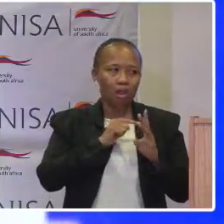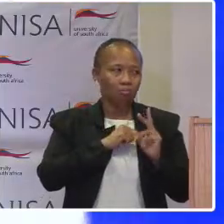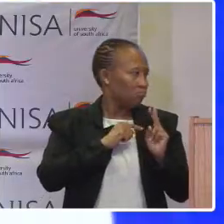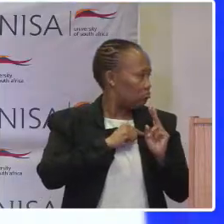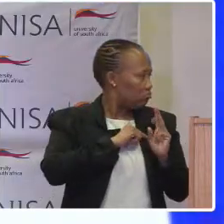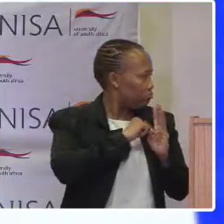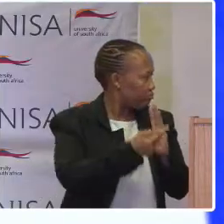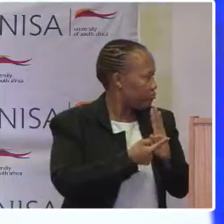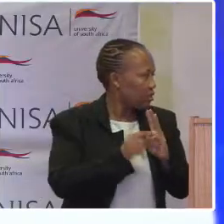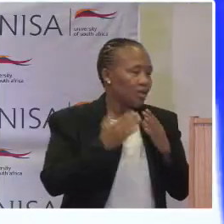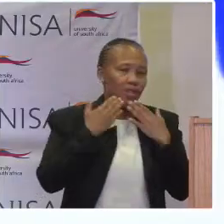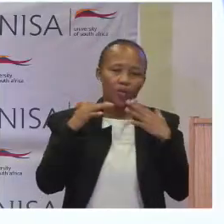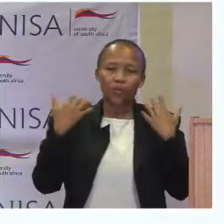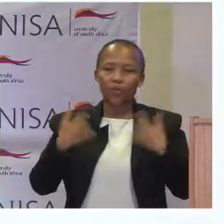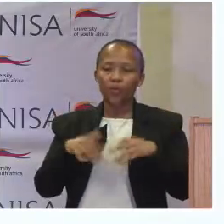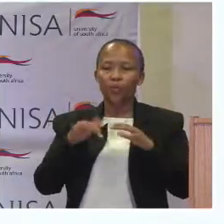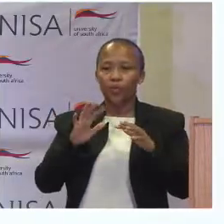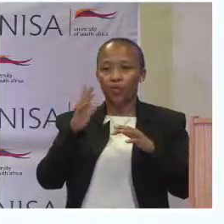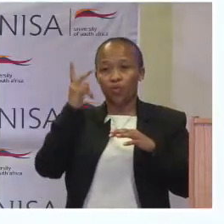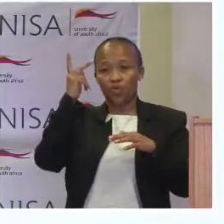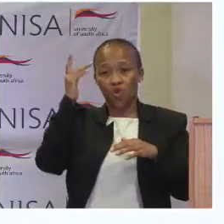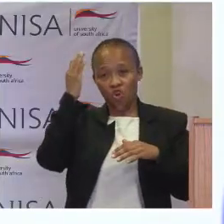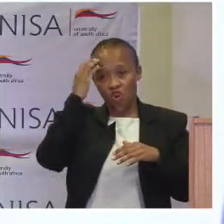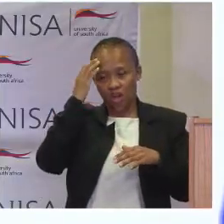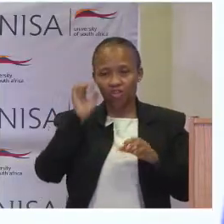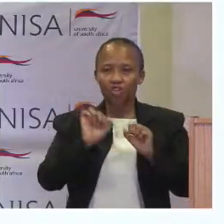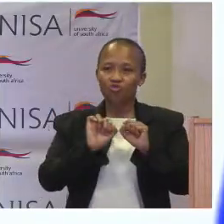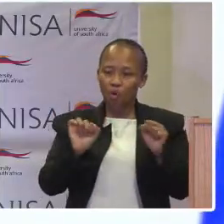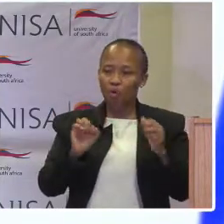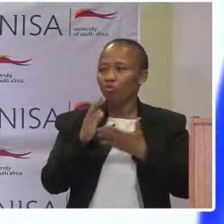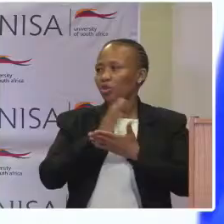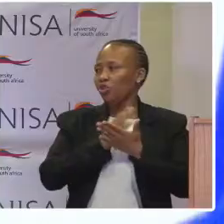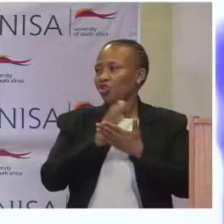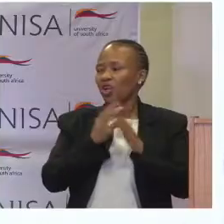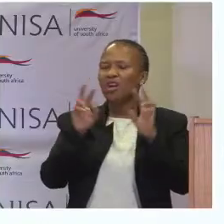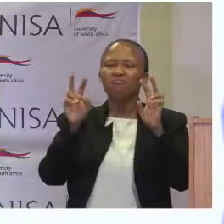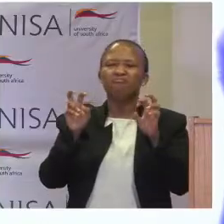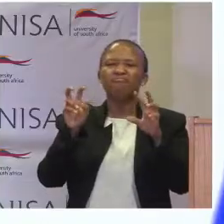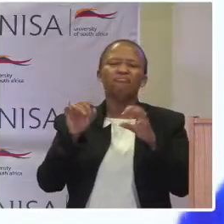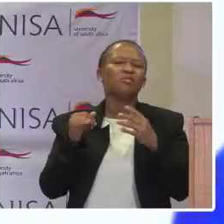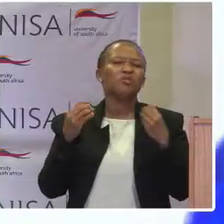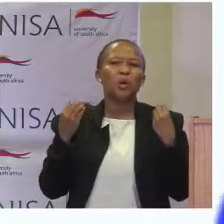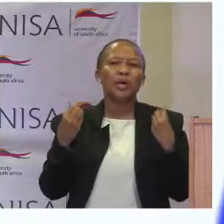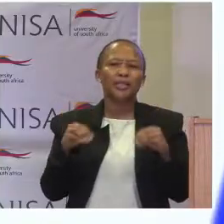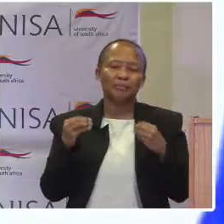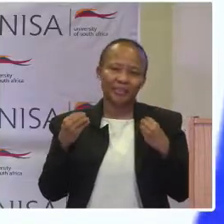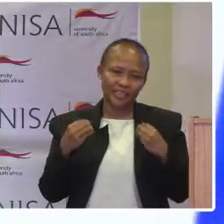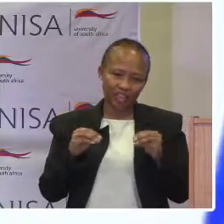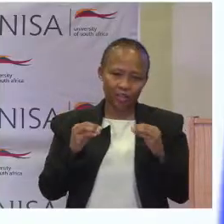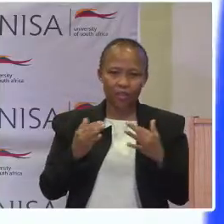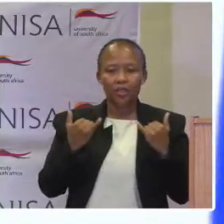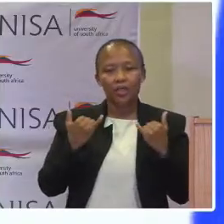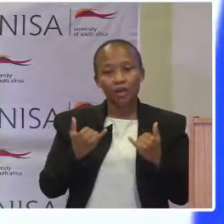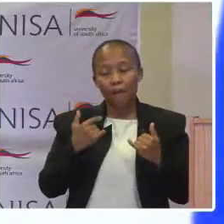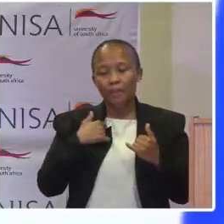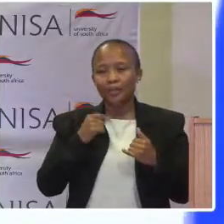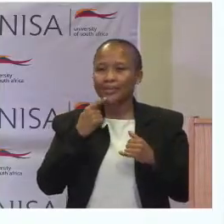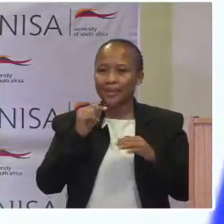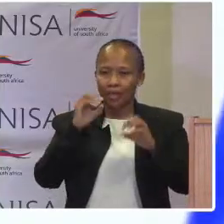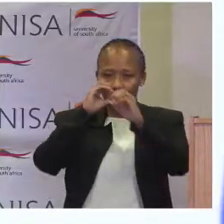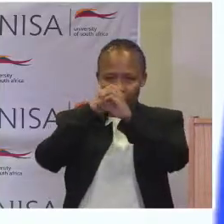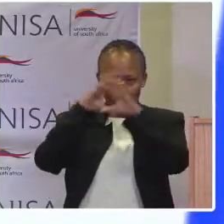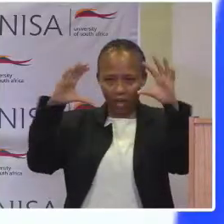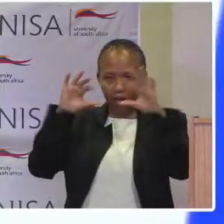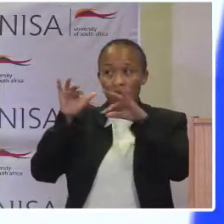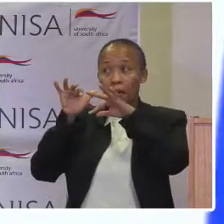with your knowledge around entrepreneurship. And I want to say the vision of Aerotropolis invites us